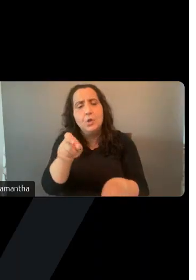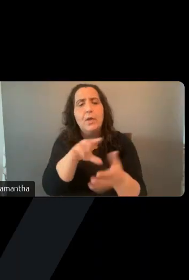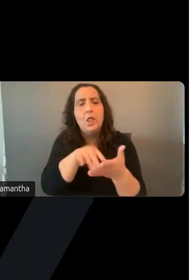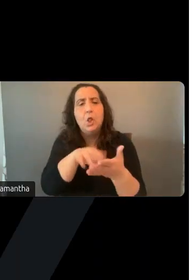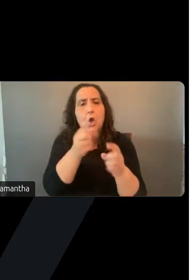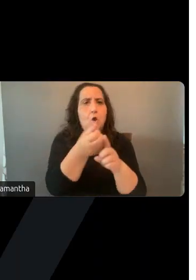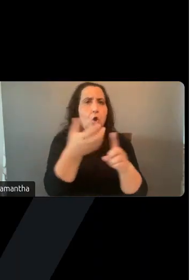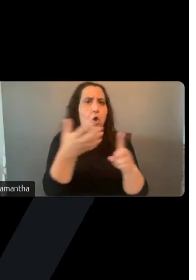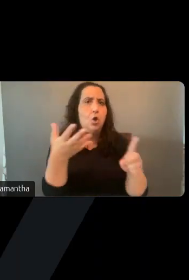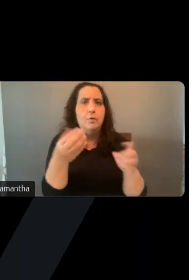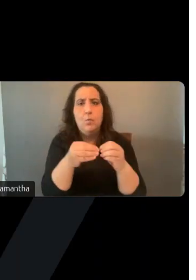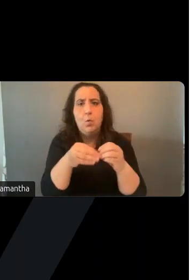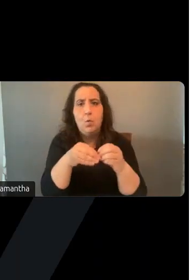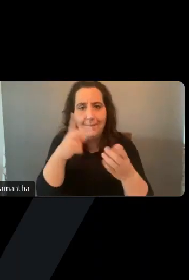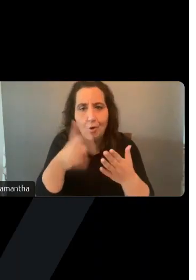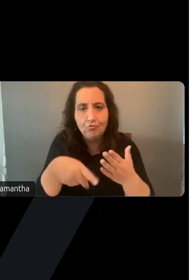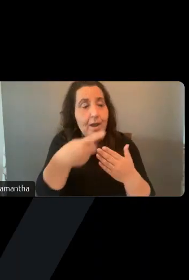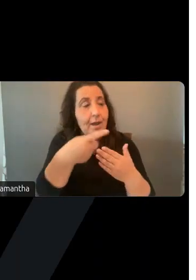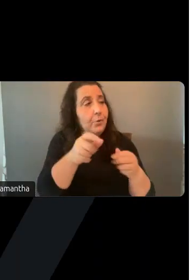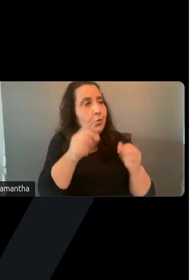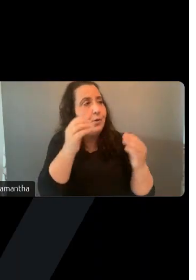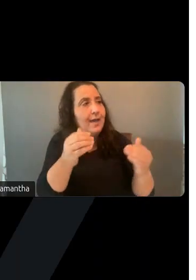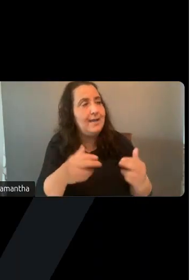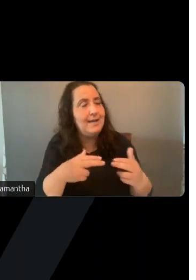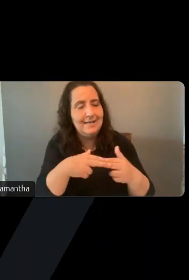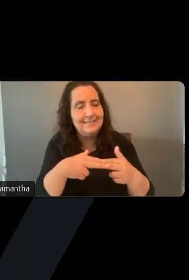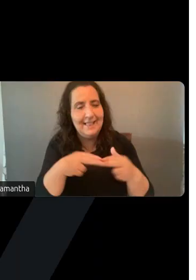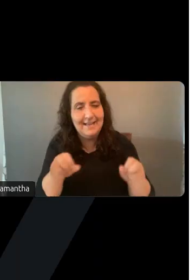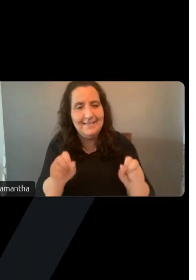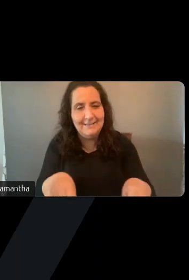And we can go ahead and go to the next slide.